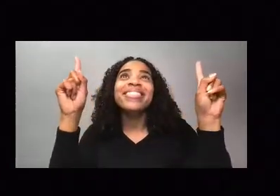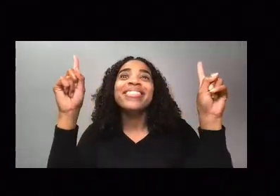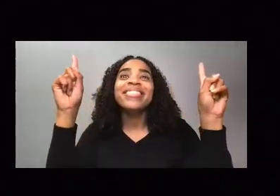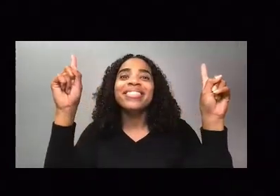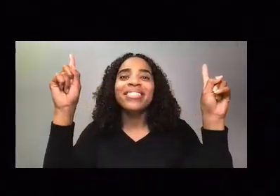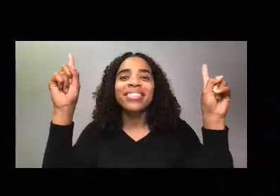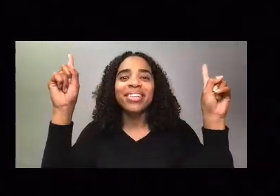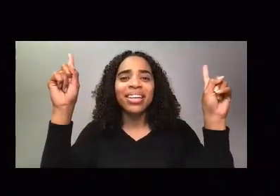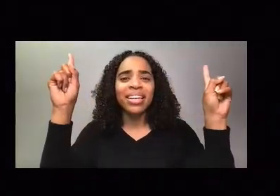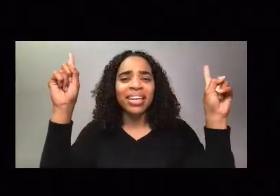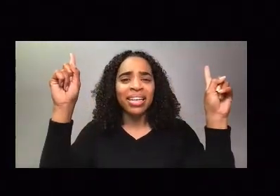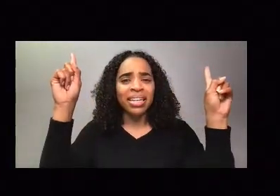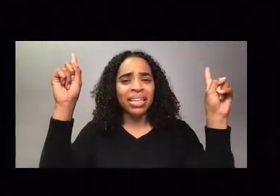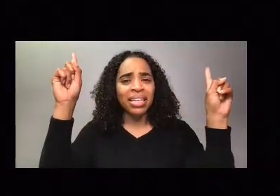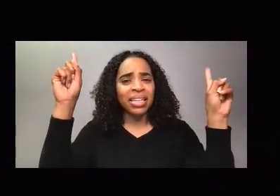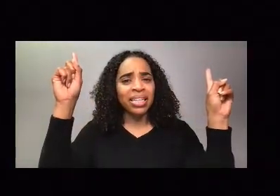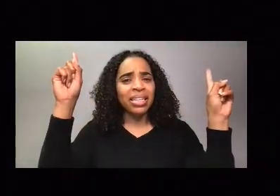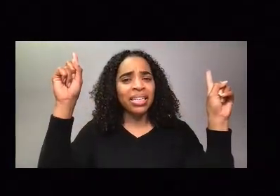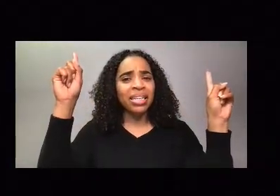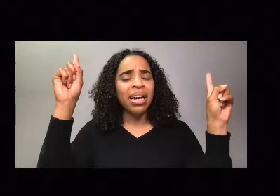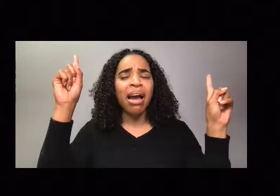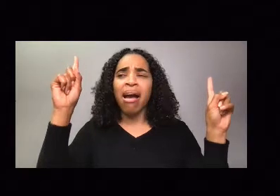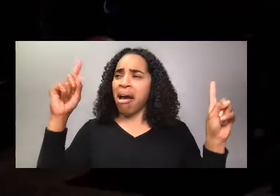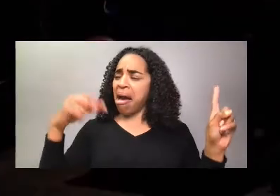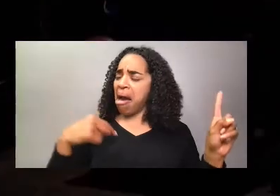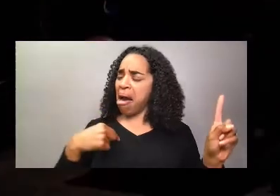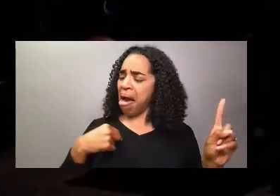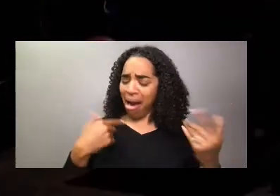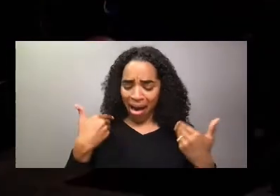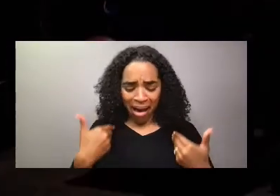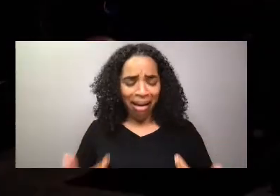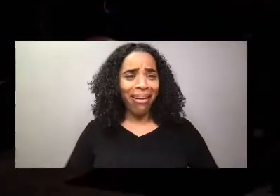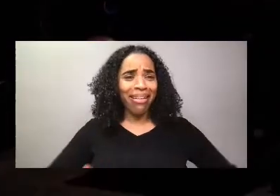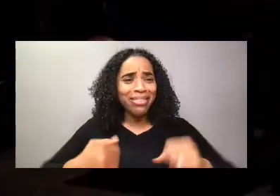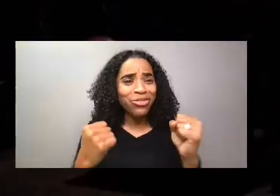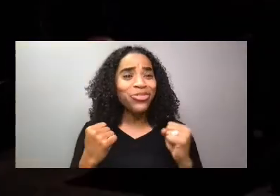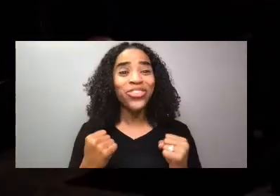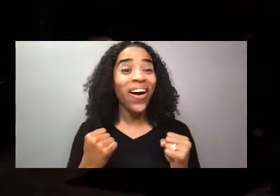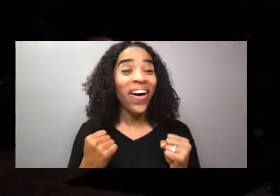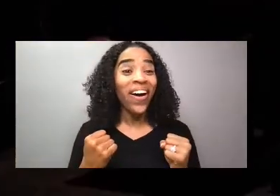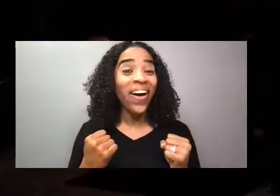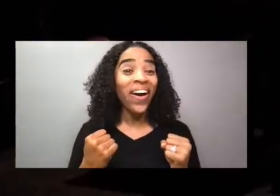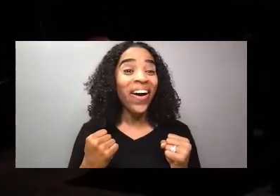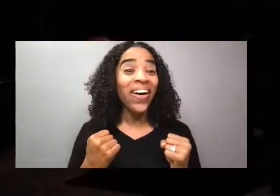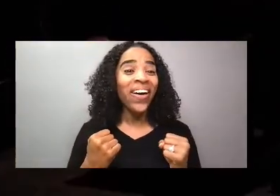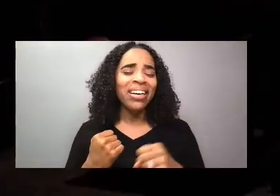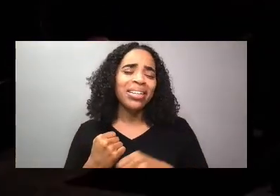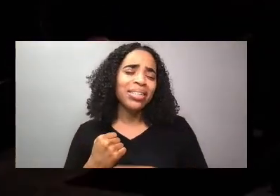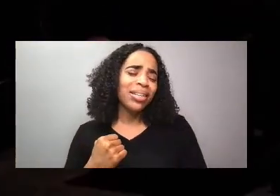something. A tower of strength, a center of power,